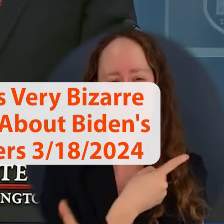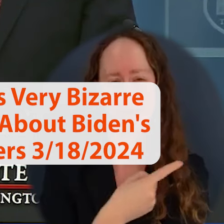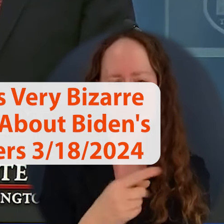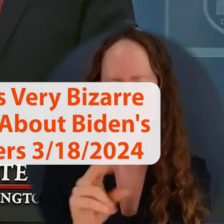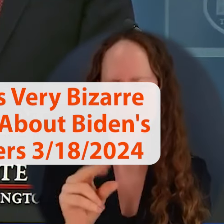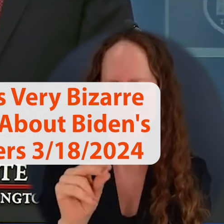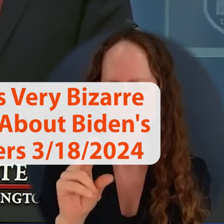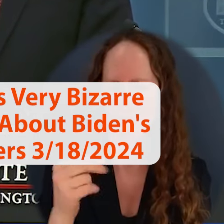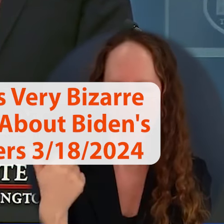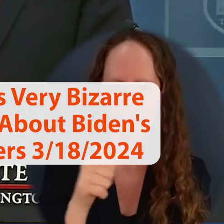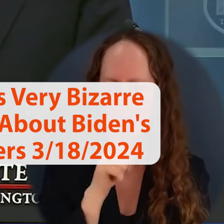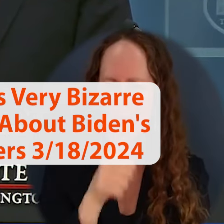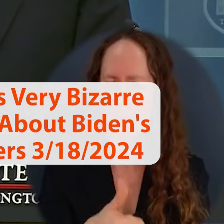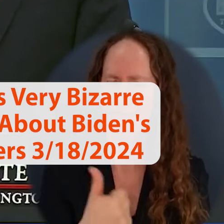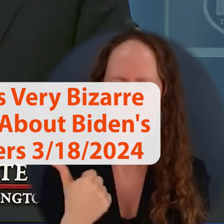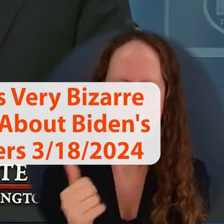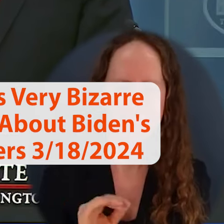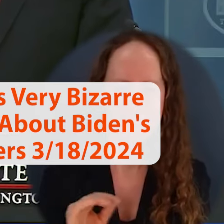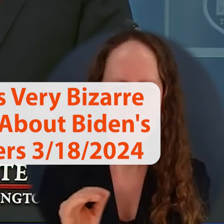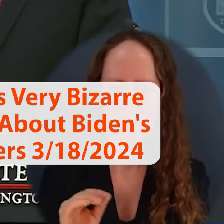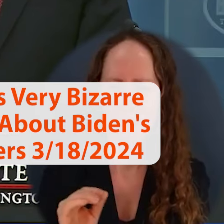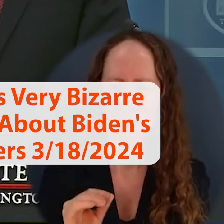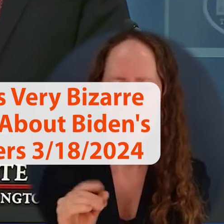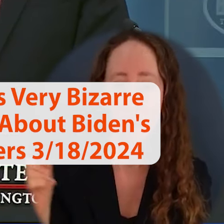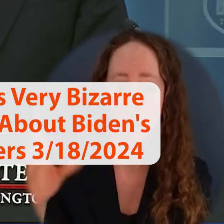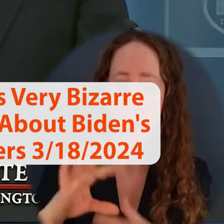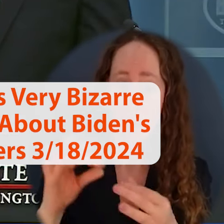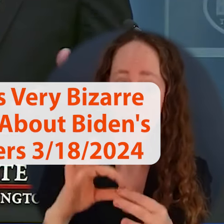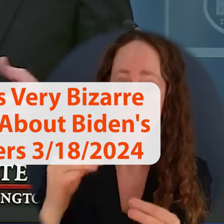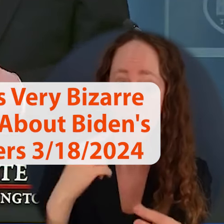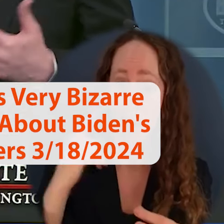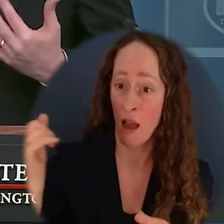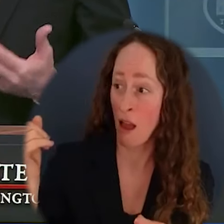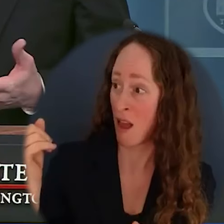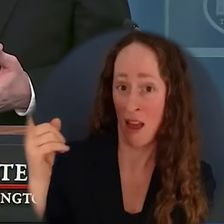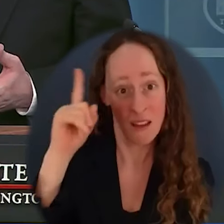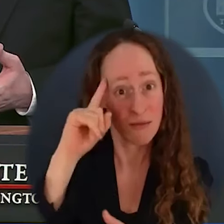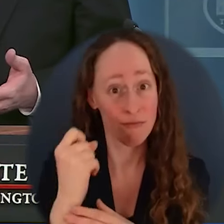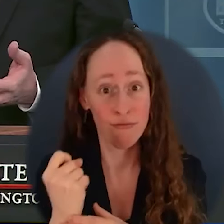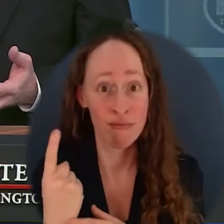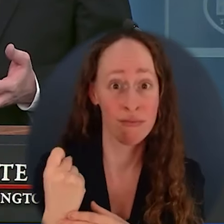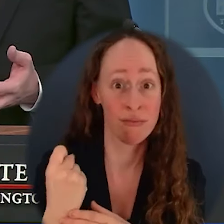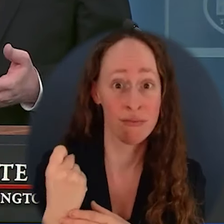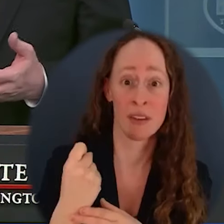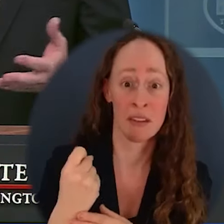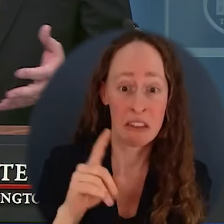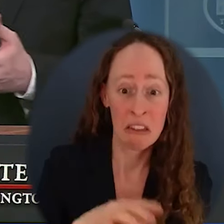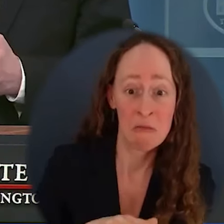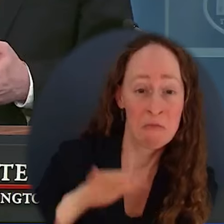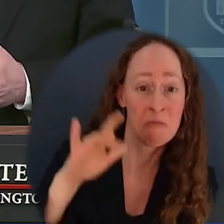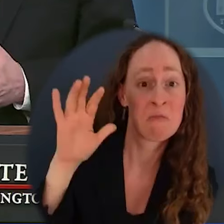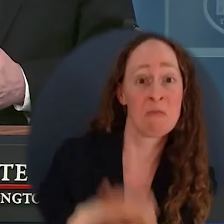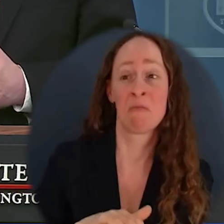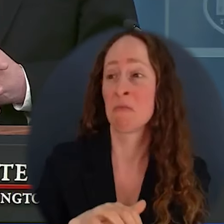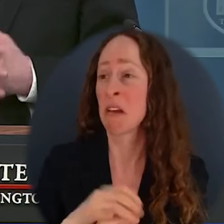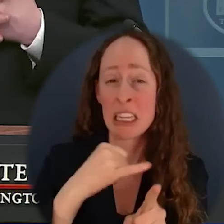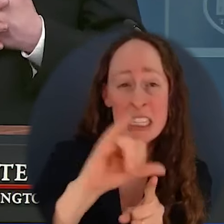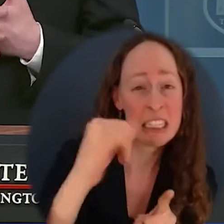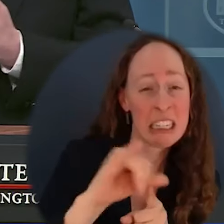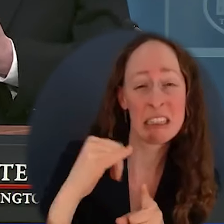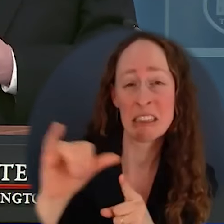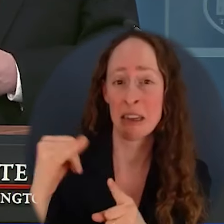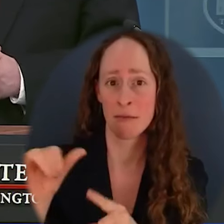You use that as the premise of your question, which is when he does that. I've never seen him do that, shout or swear in response to that. So